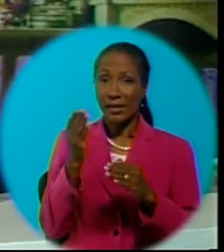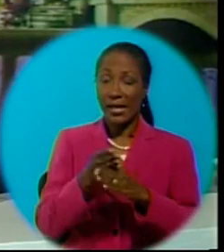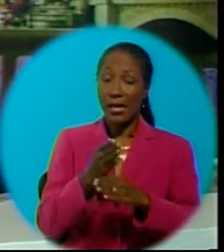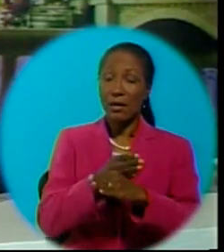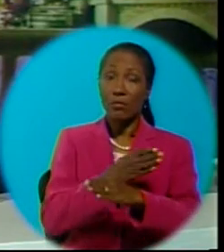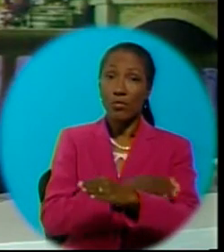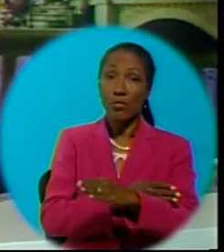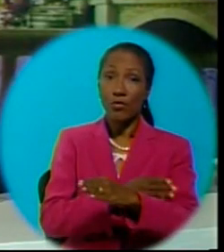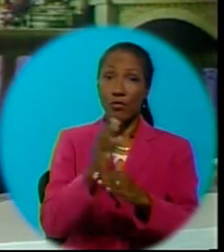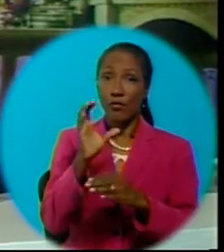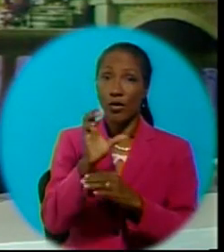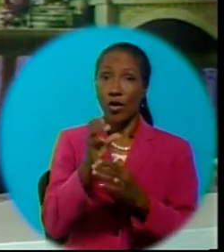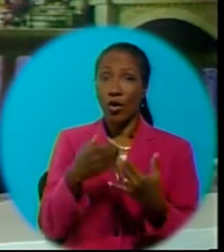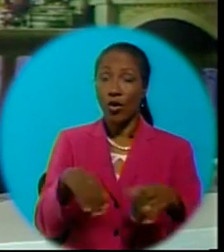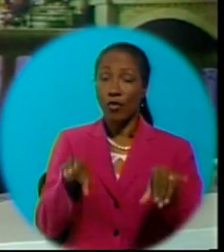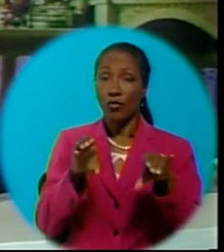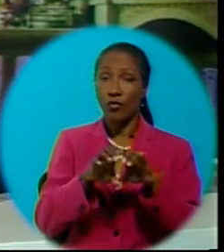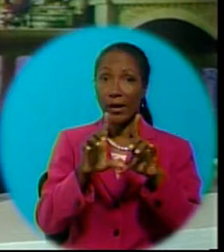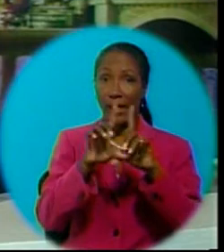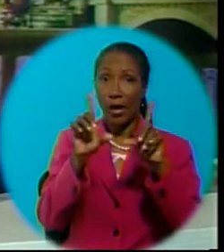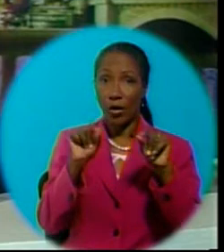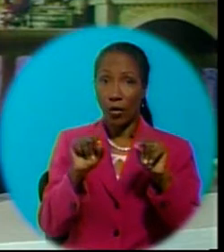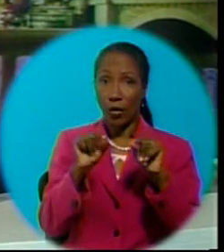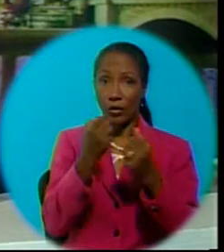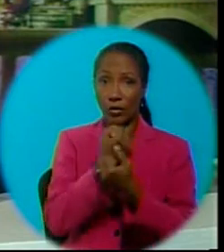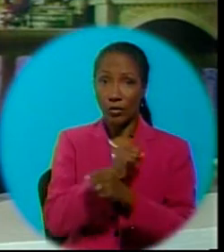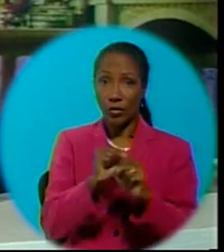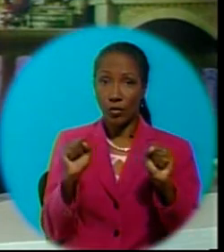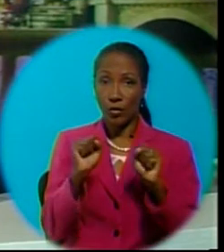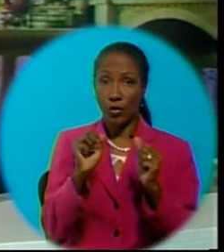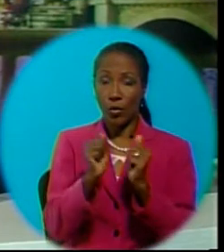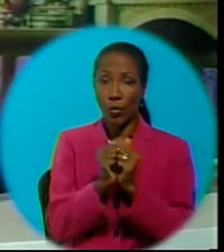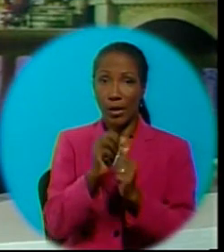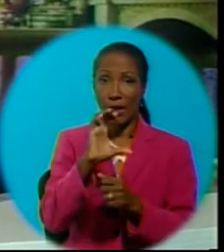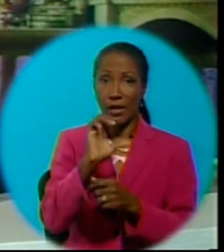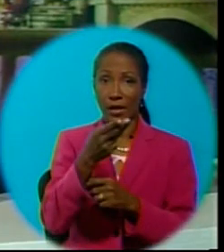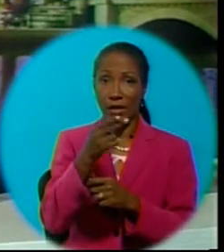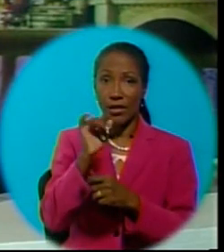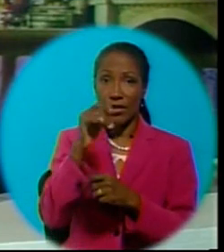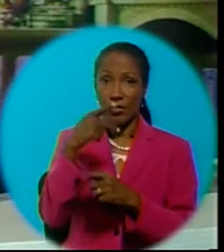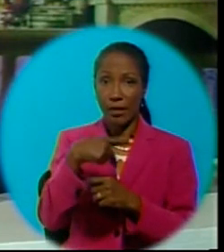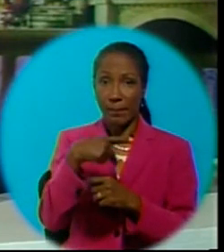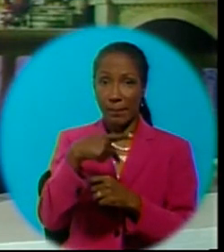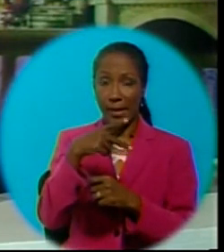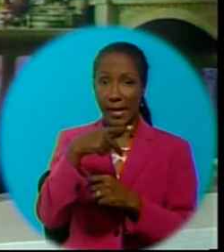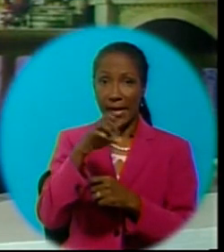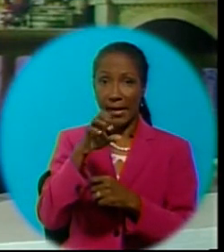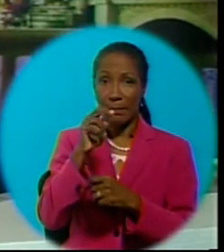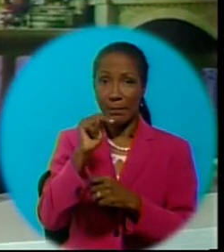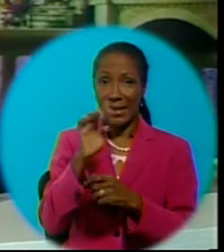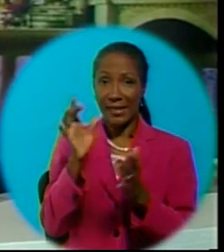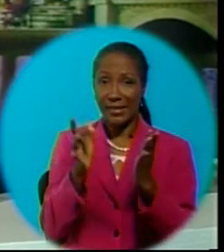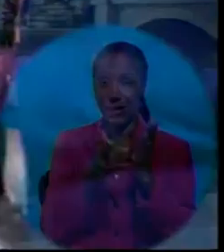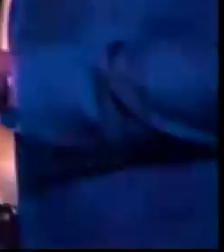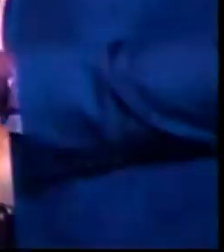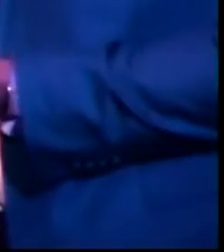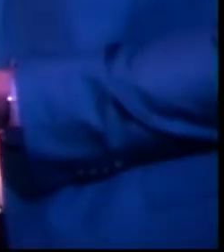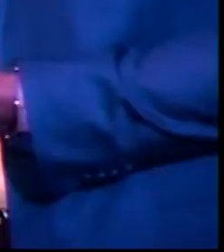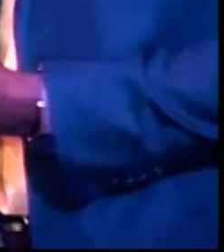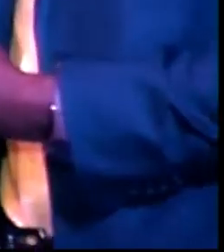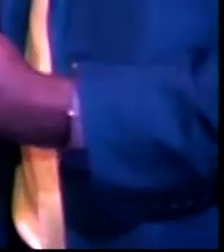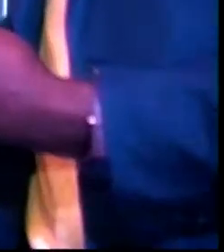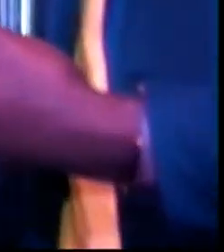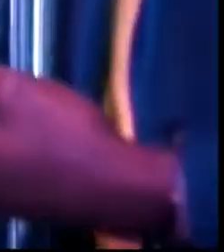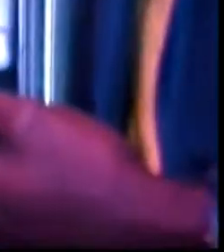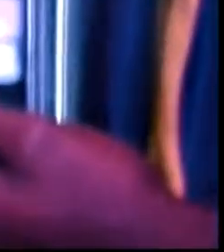becoming the first to introduce chip and pin technology, virtually eliminating the old magnetic strip technology. Speaking during a